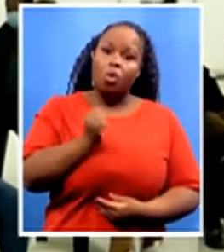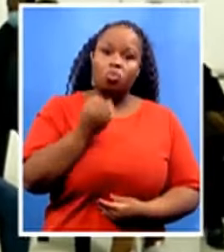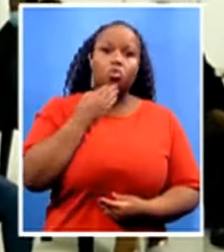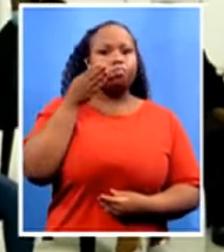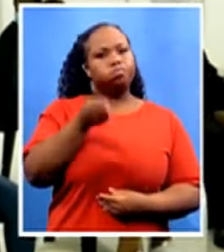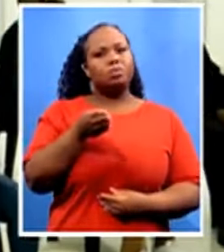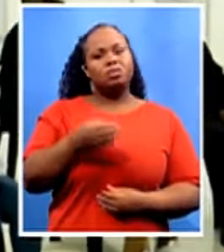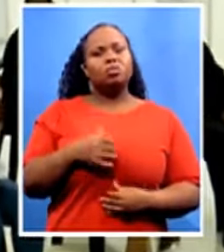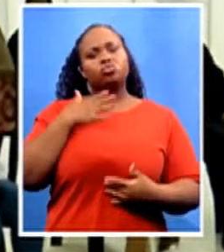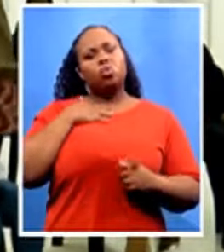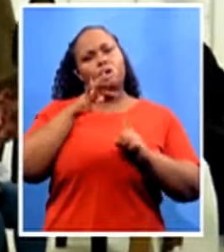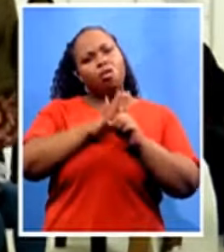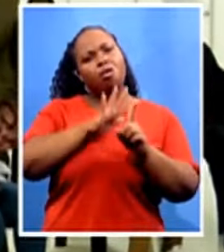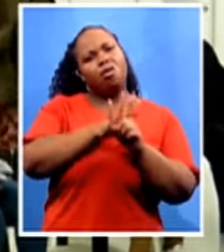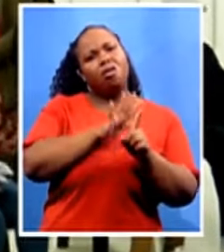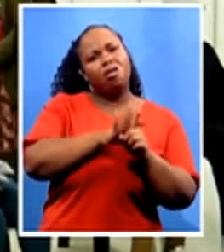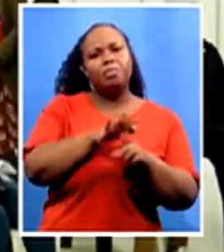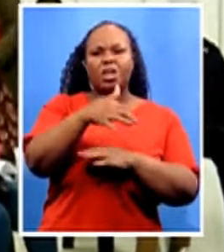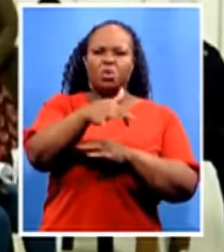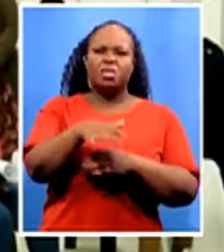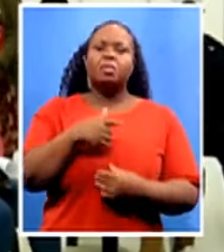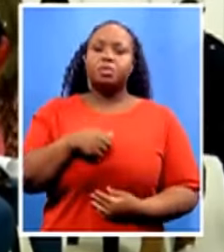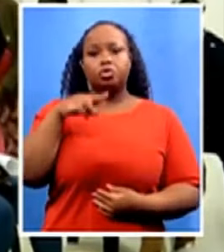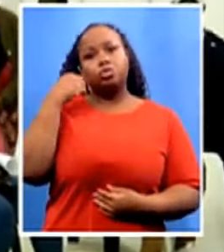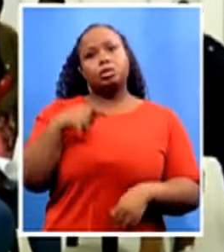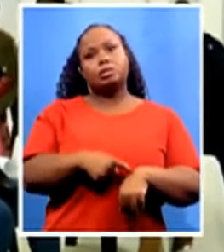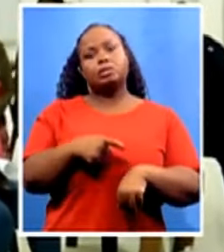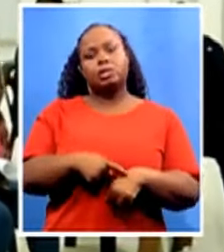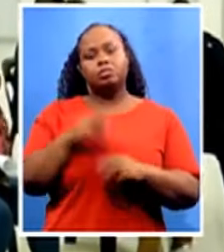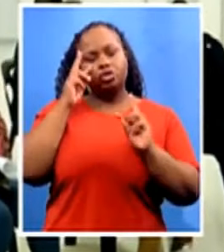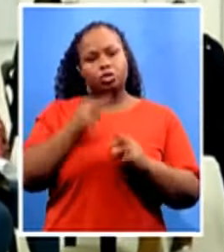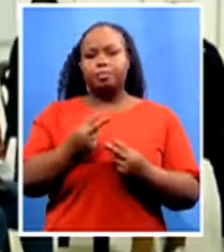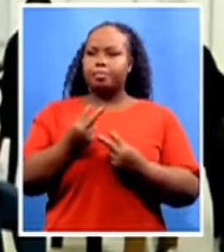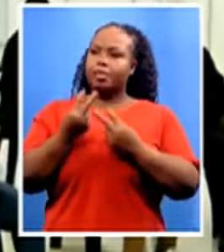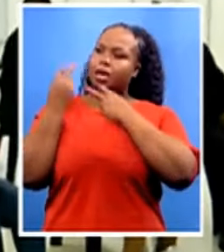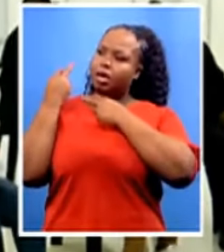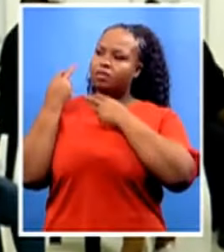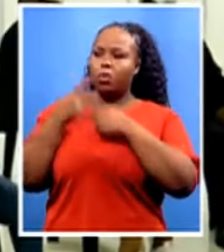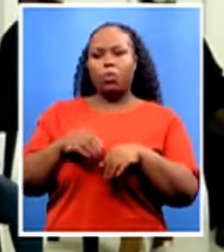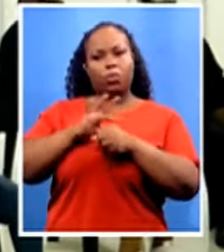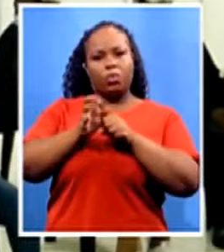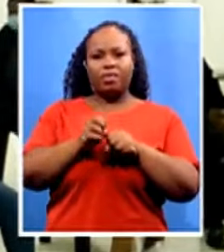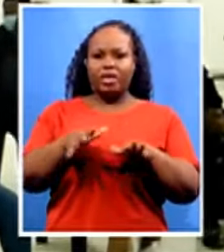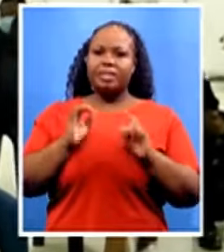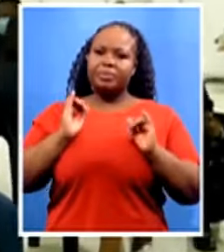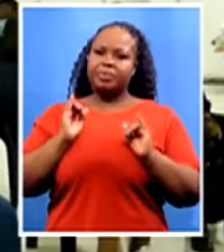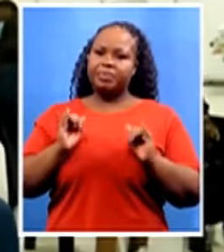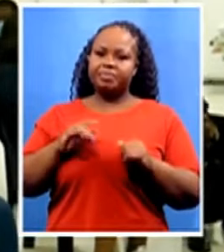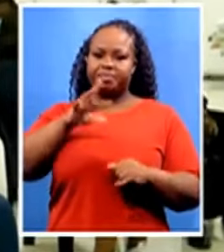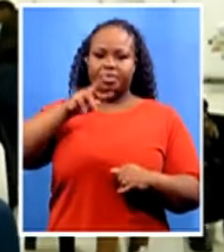think it is a real moment for them just to reflect on the journey of COVID-19 in KwaZulu-Natal and in the province. Desiree, it's back to